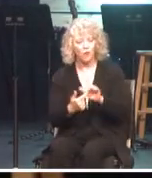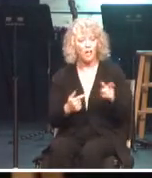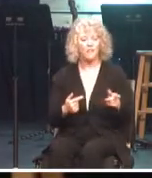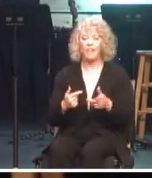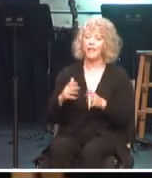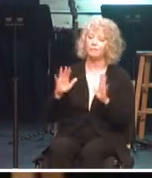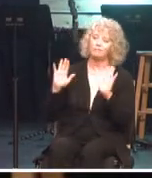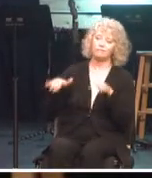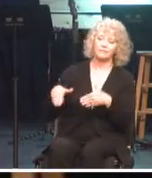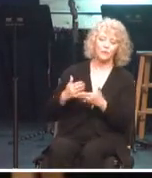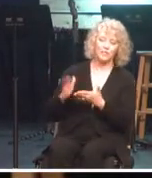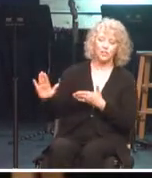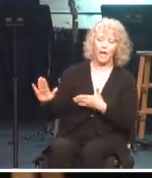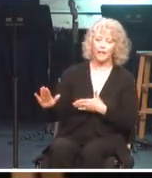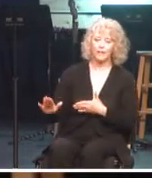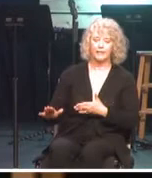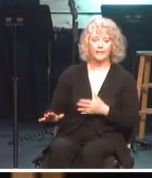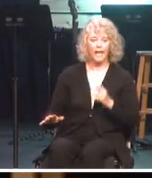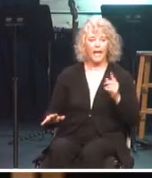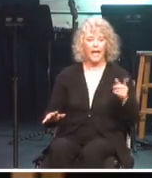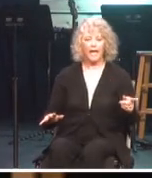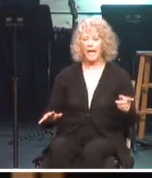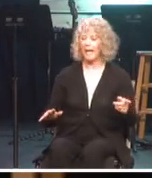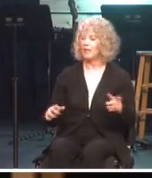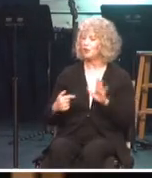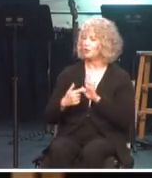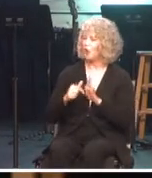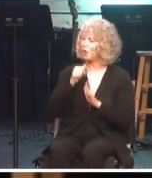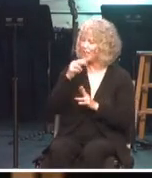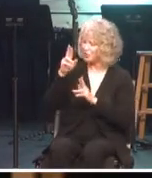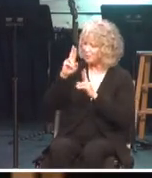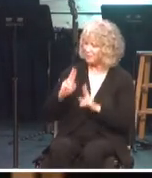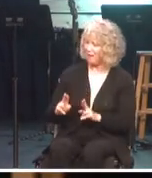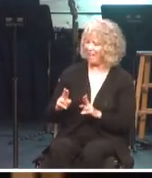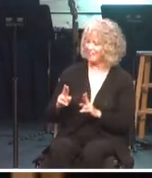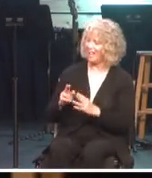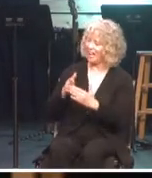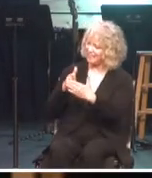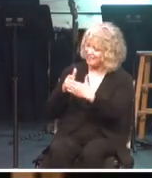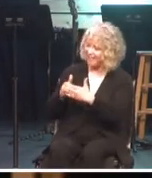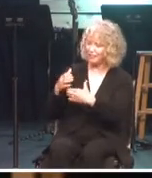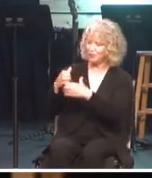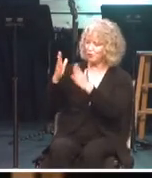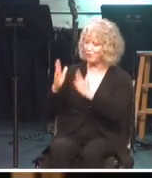How can the creature thumb his nose in the face of their creator?